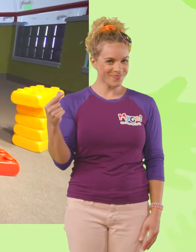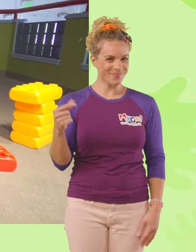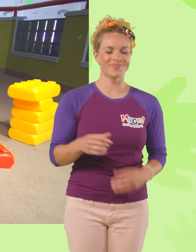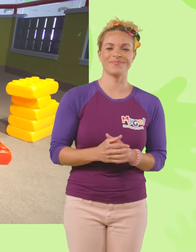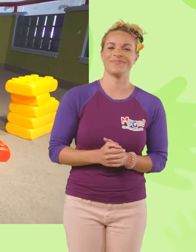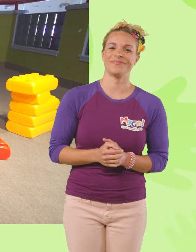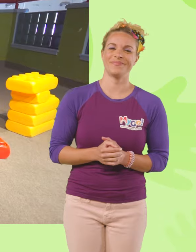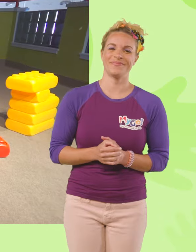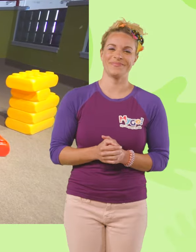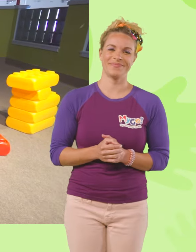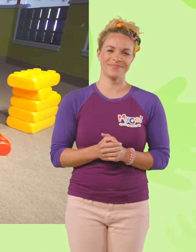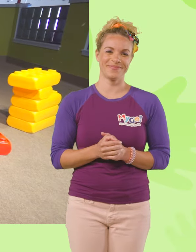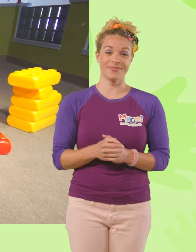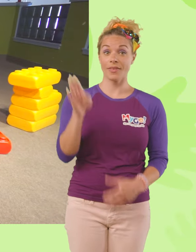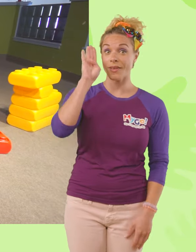green,